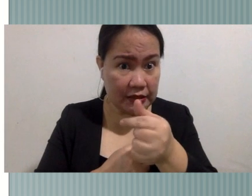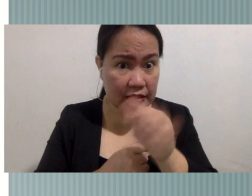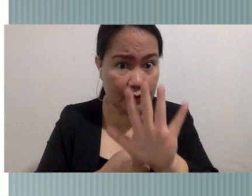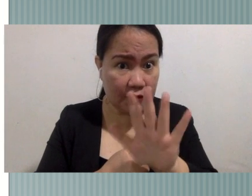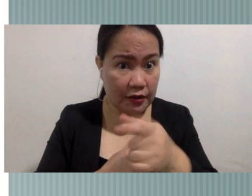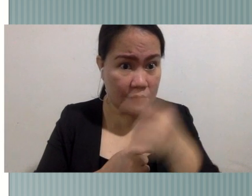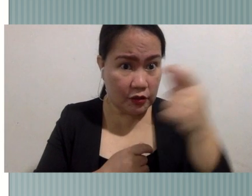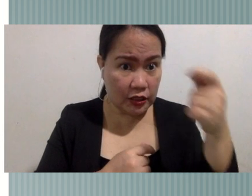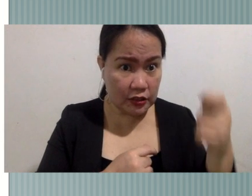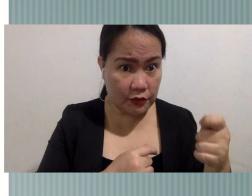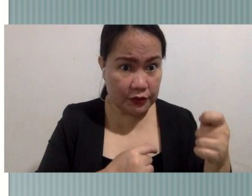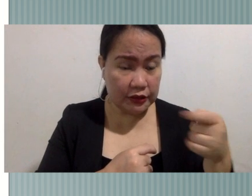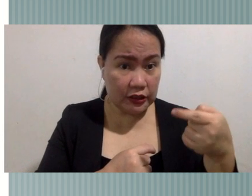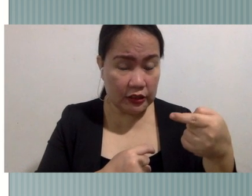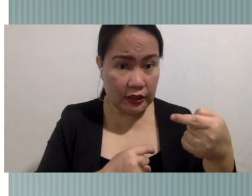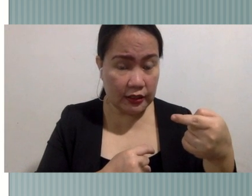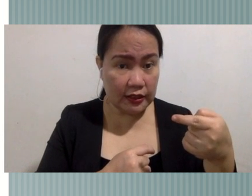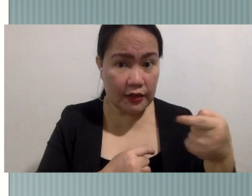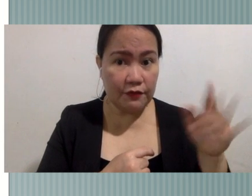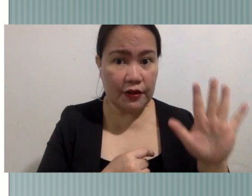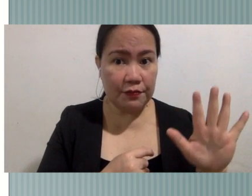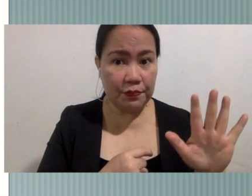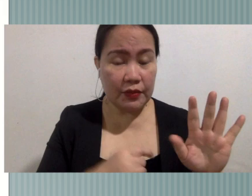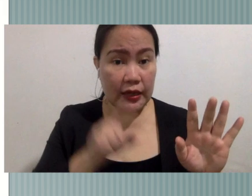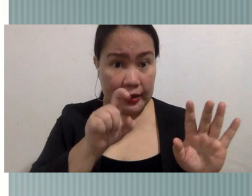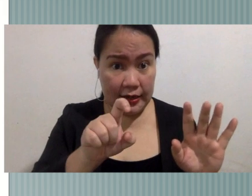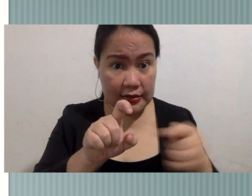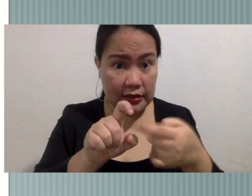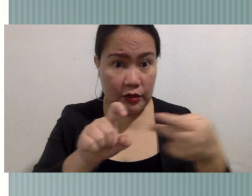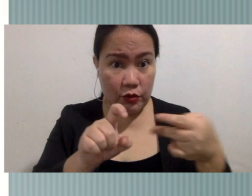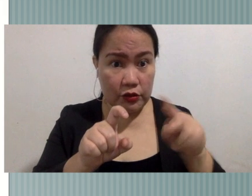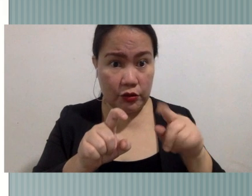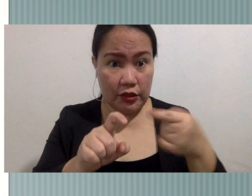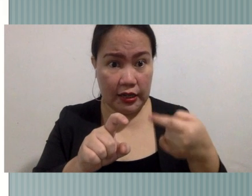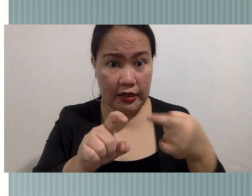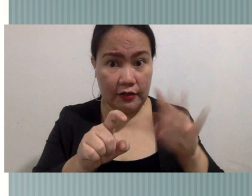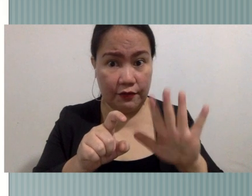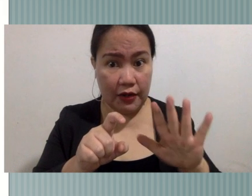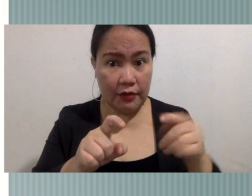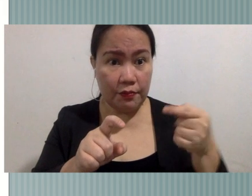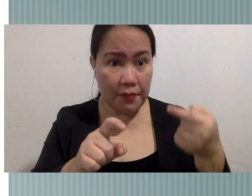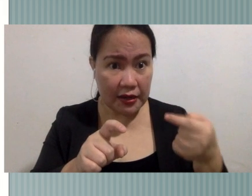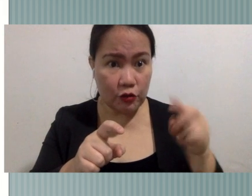magiging x is equal to negative 5